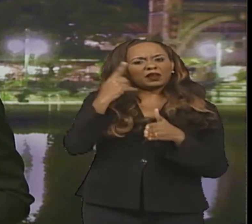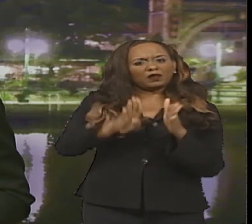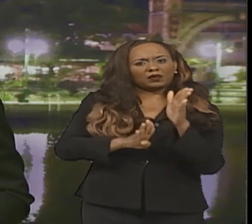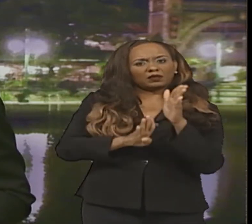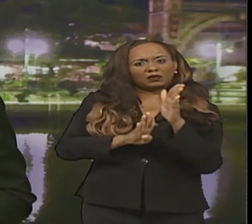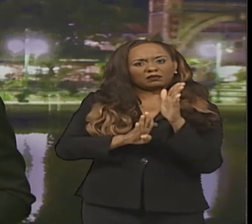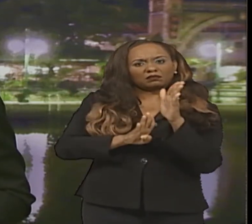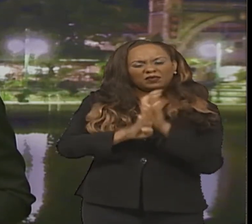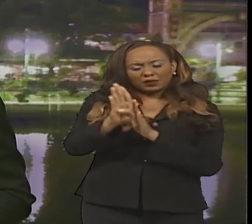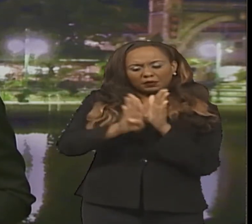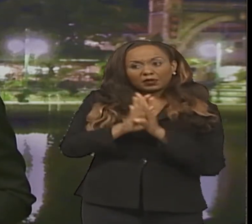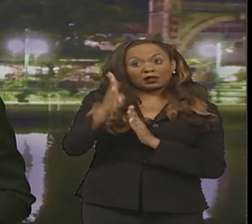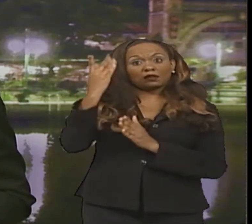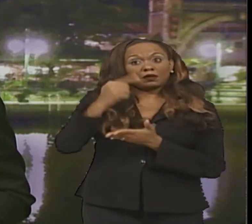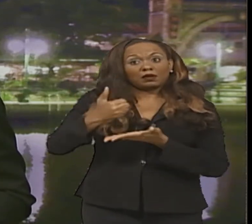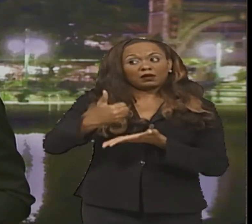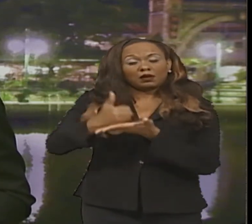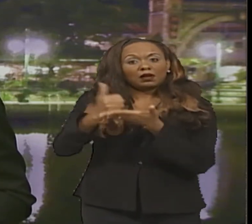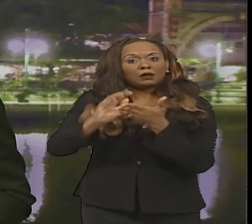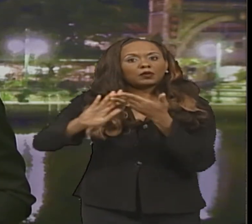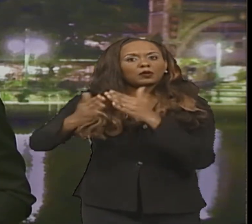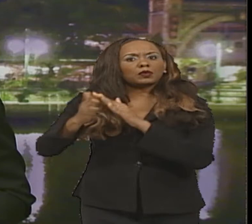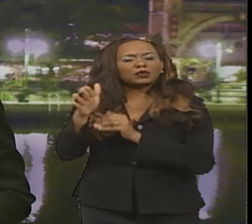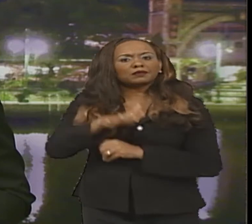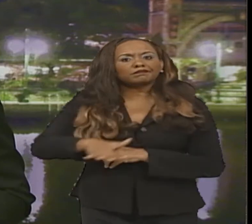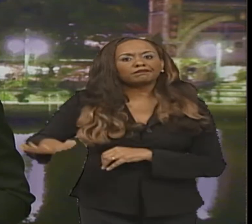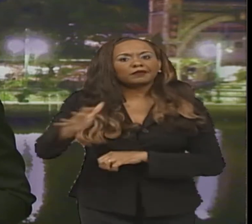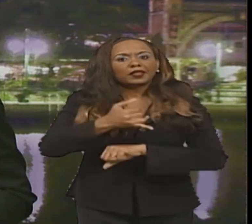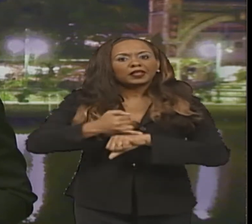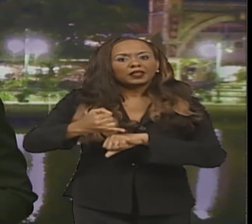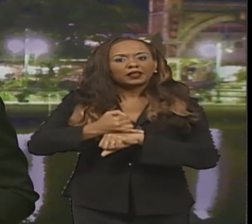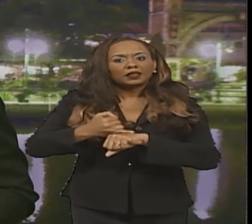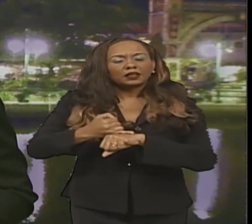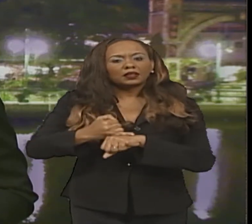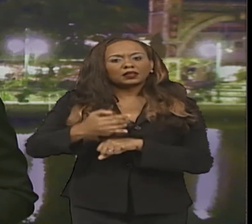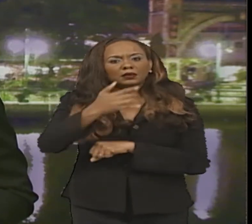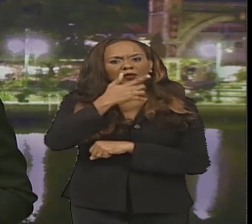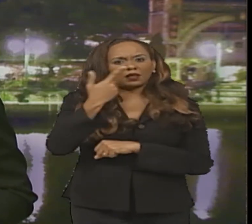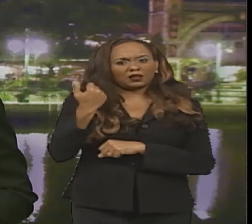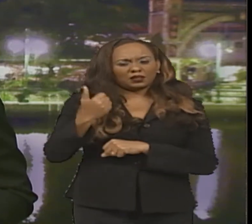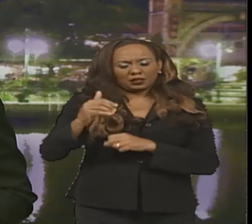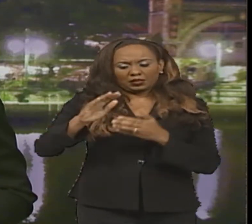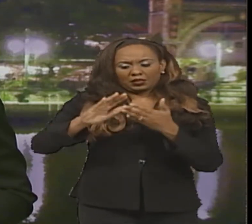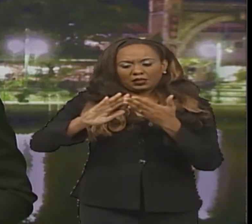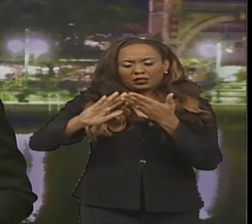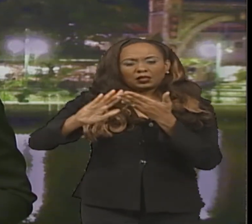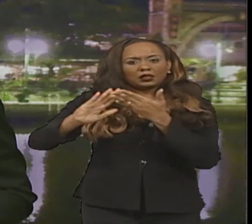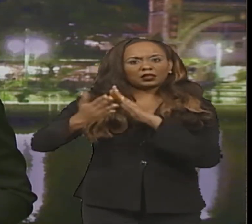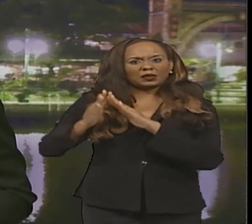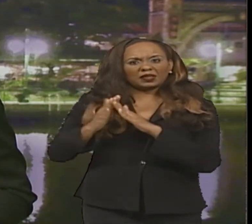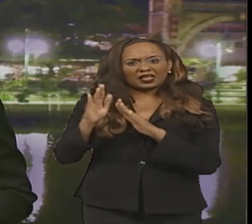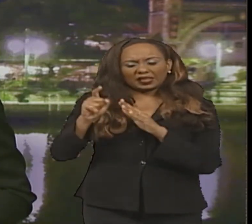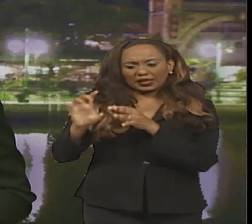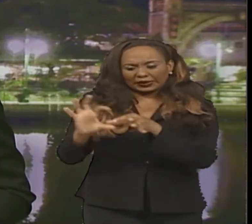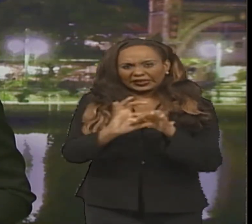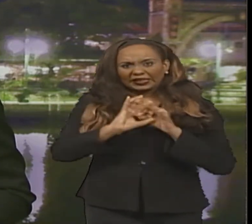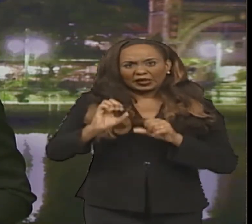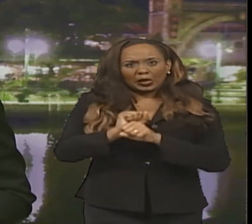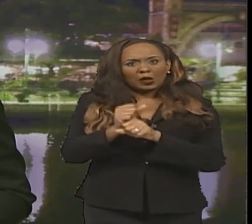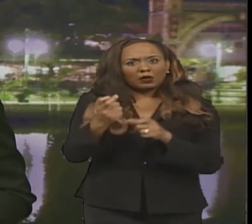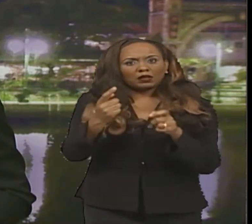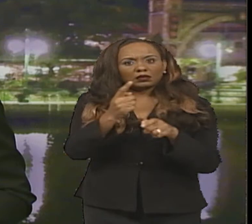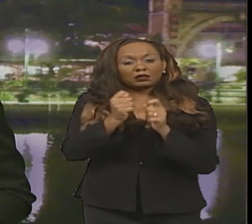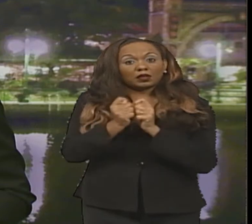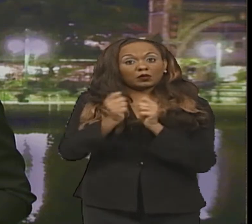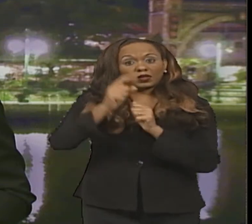the island to benefit from what he calls the economy of proximity. He made the comments during the recent launch of government's Trust Loan Fund.